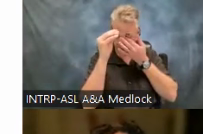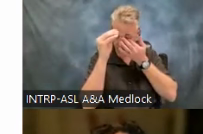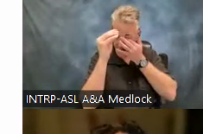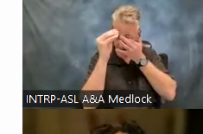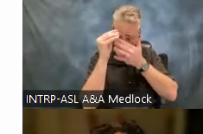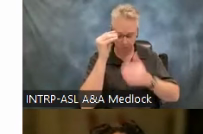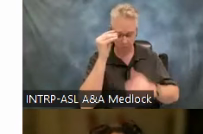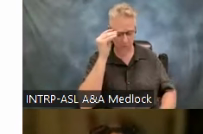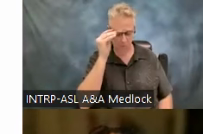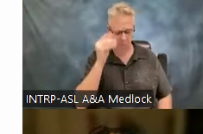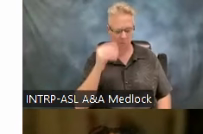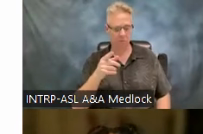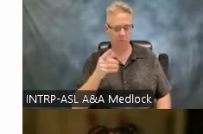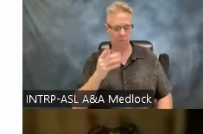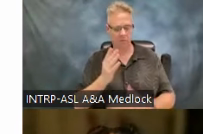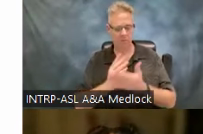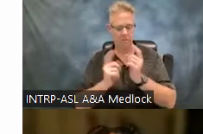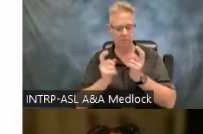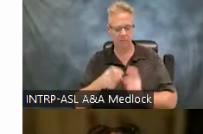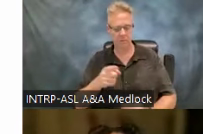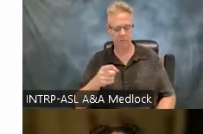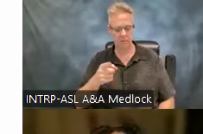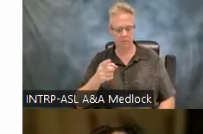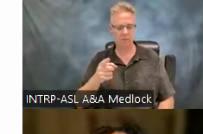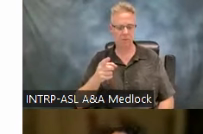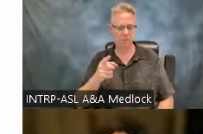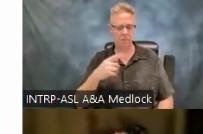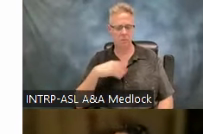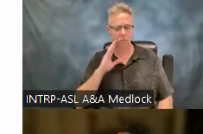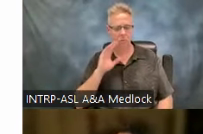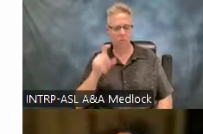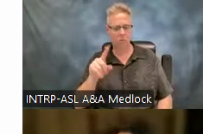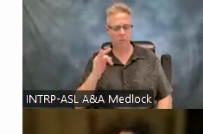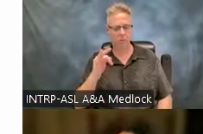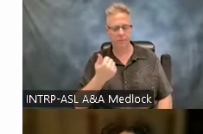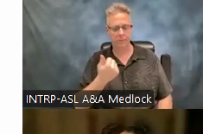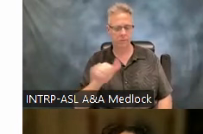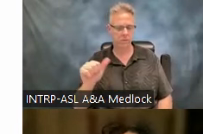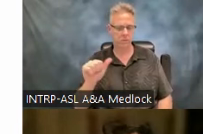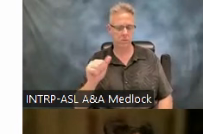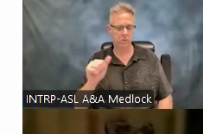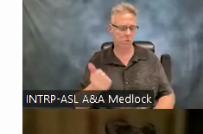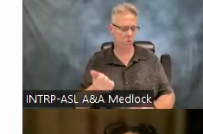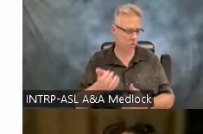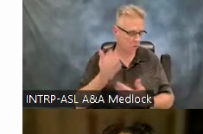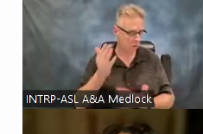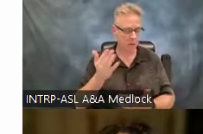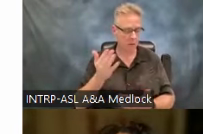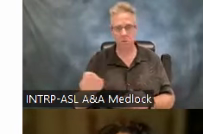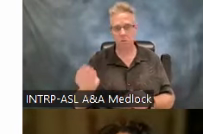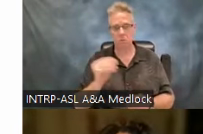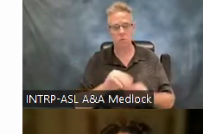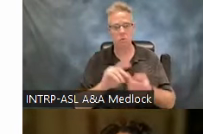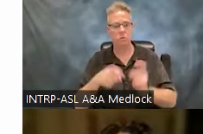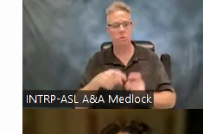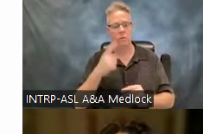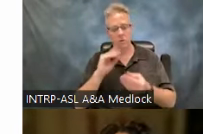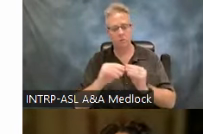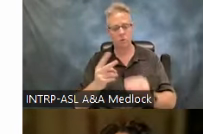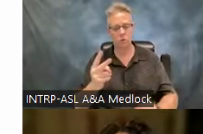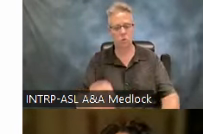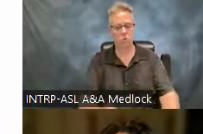We have changes here, but I will ask if there are any suggestions or additional changes to number